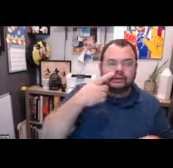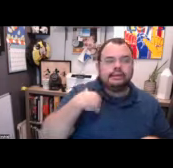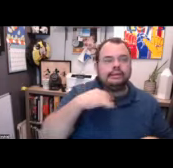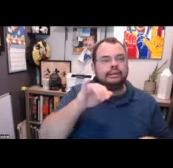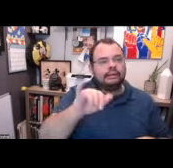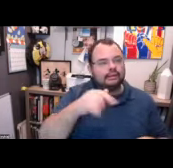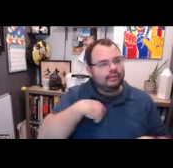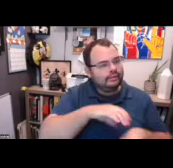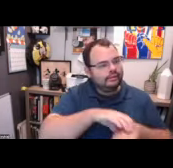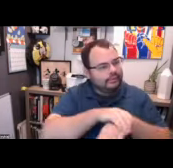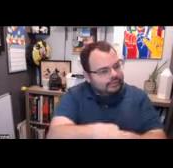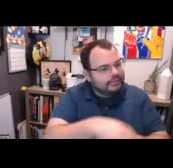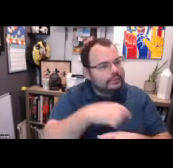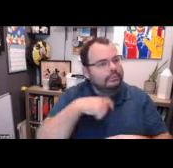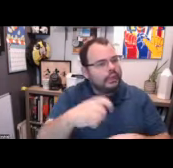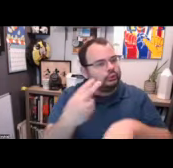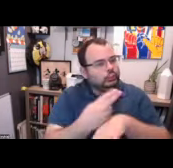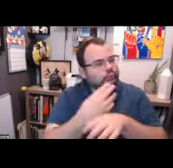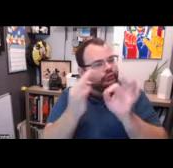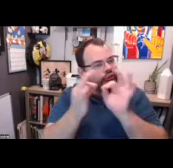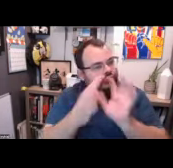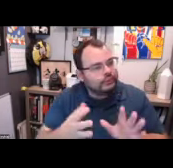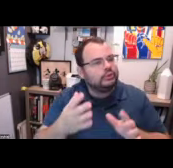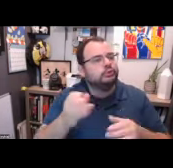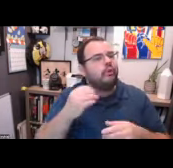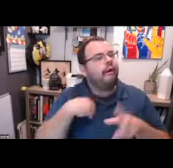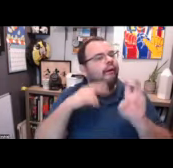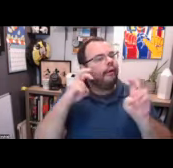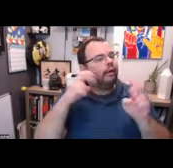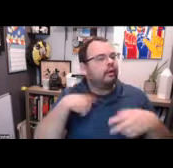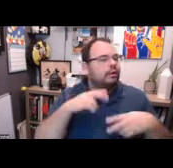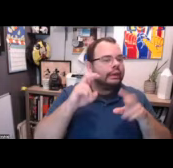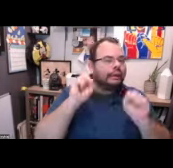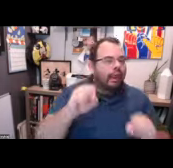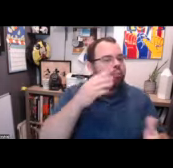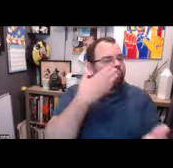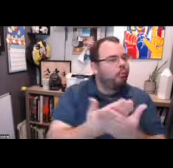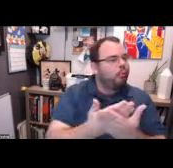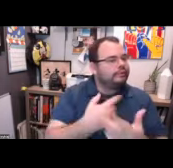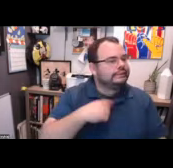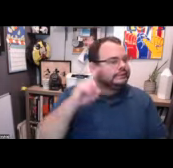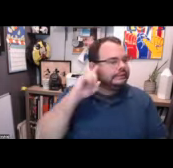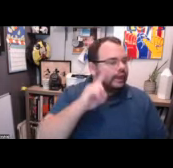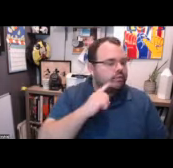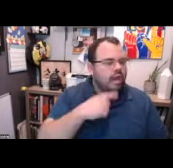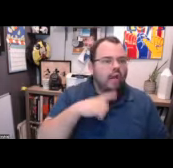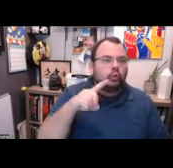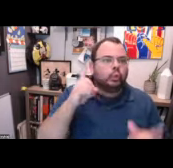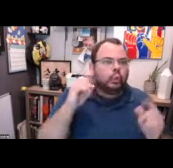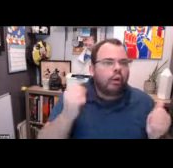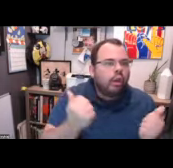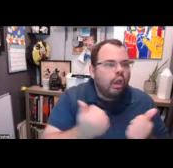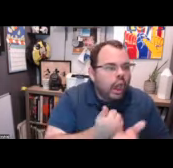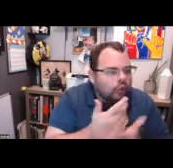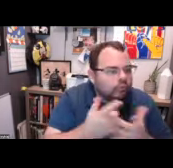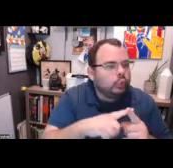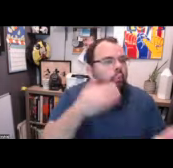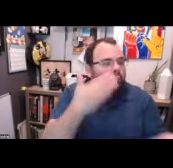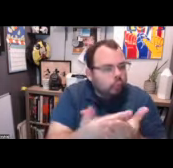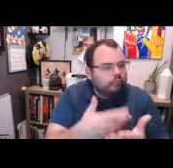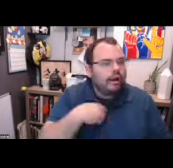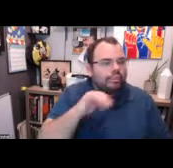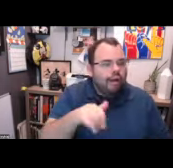teacher. Oh, he's hearing, and oh, he uses English. So I'm like, okay, so I got to have an interpreter prove